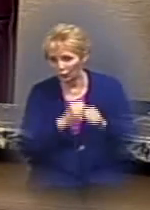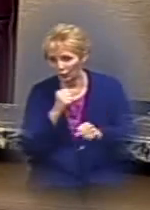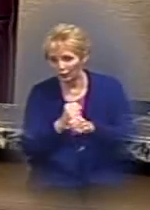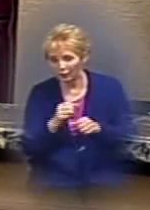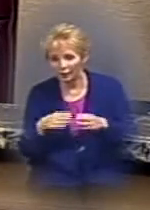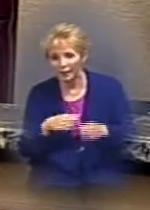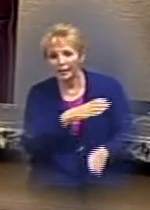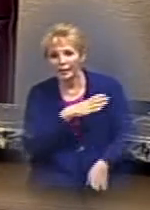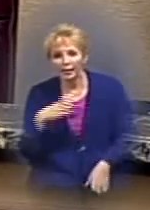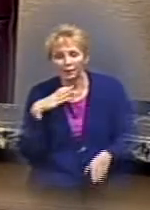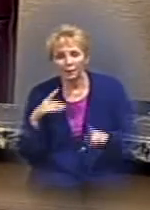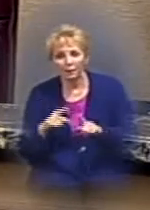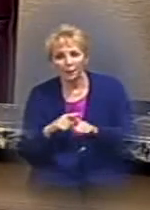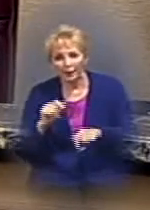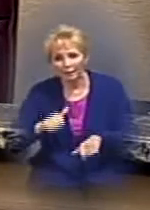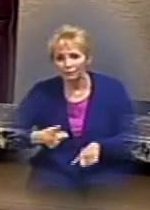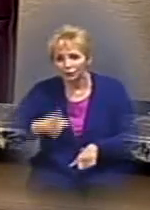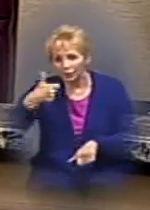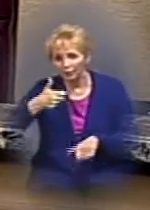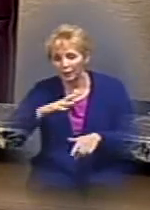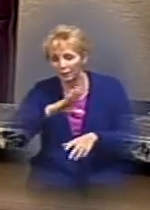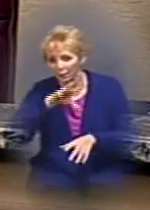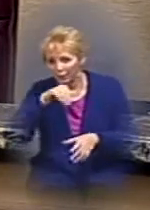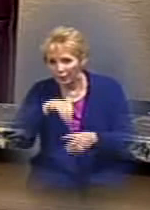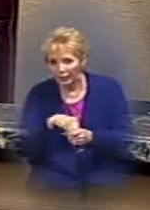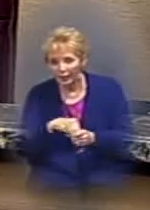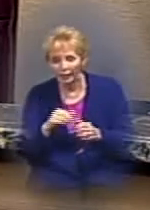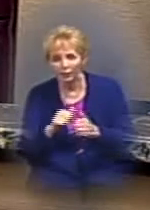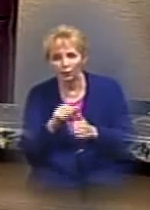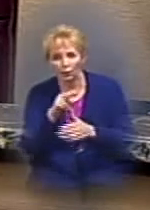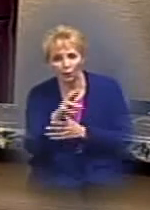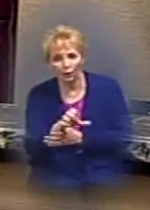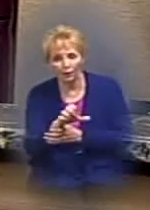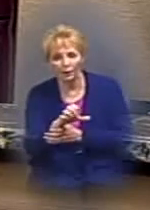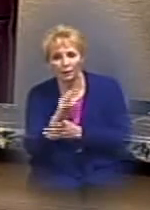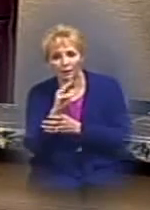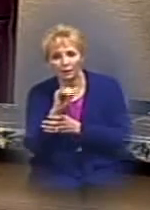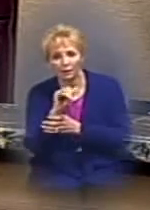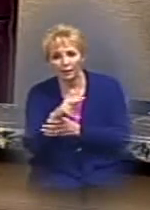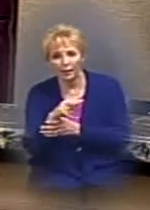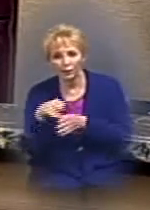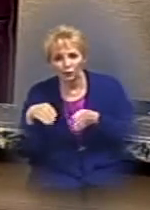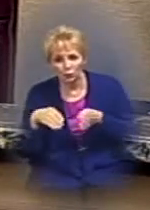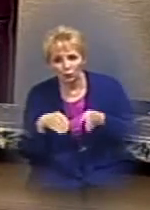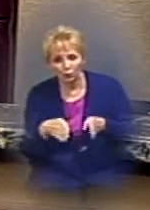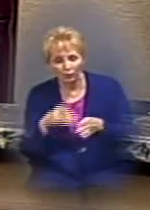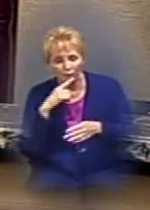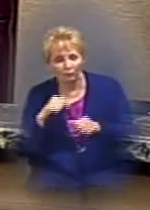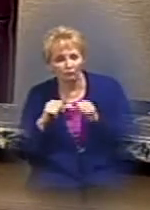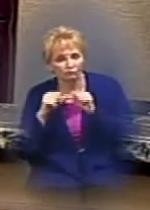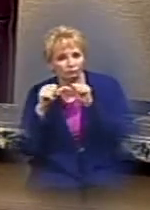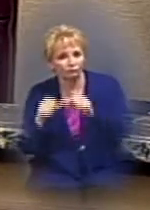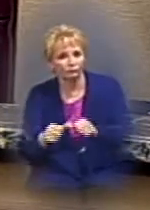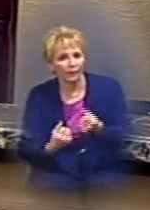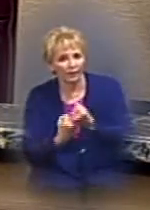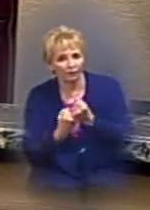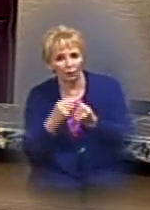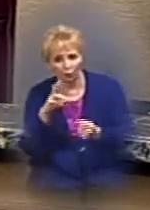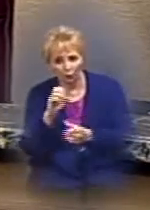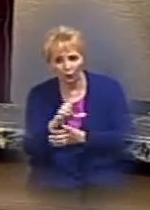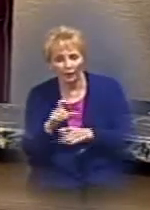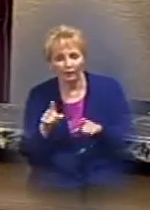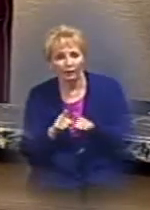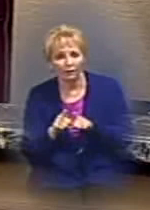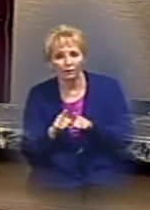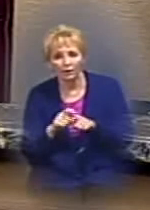City Council, has championed Morganton's participation in North Carolina Main Street program, been a lifelong supporter of public recreation as